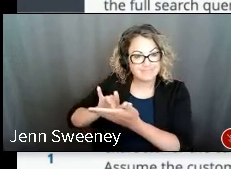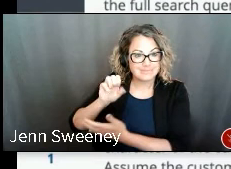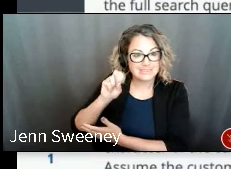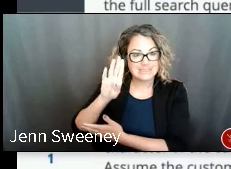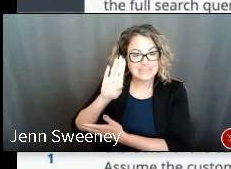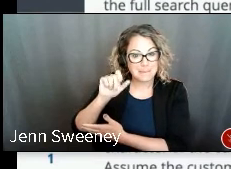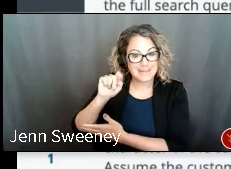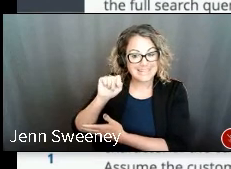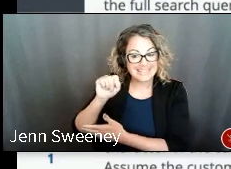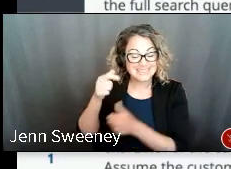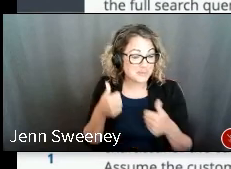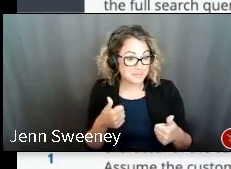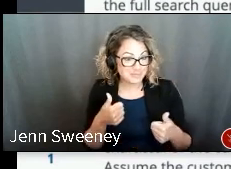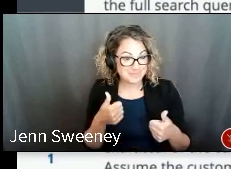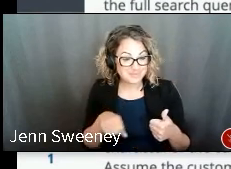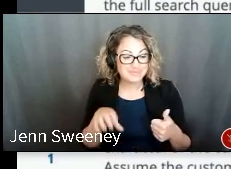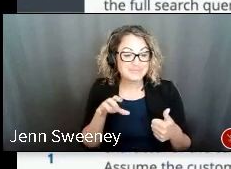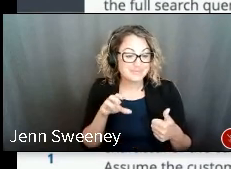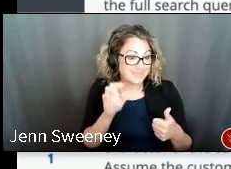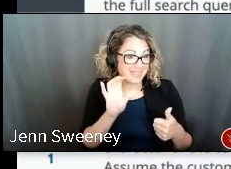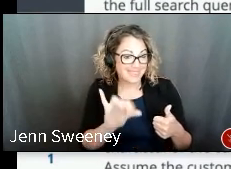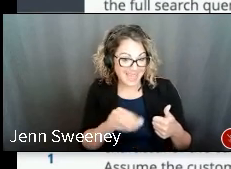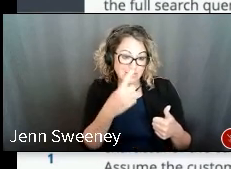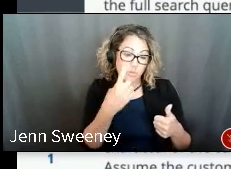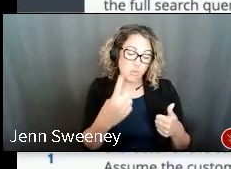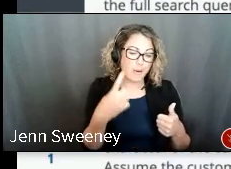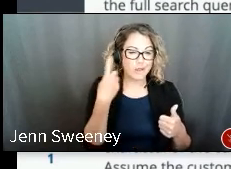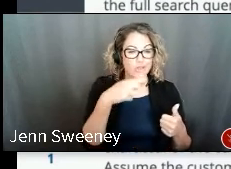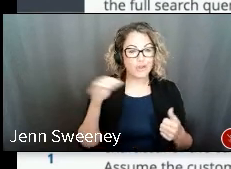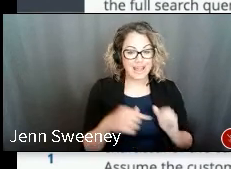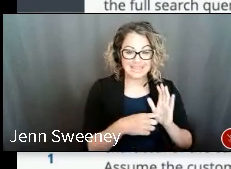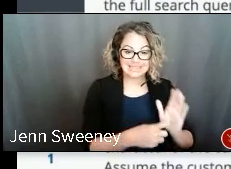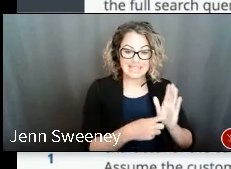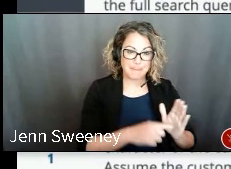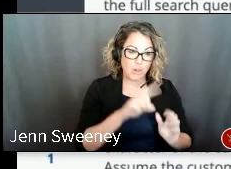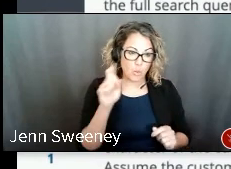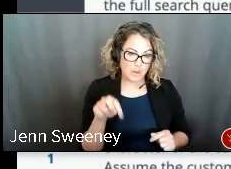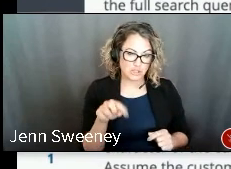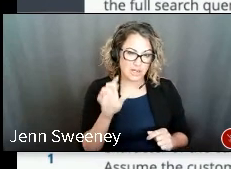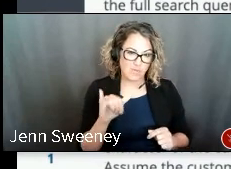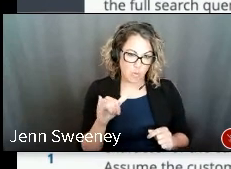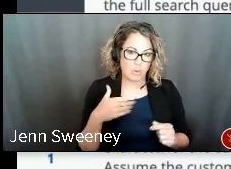Cool, so this is the sample questions that I want to walk through.